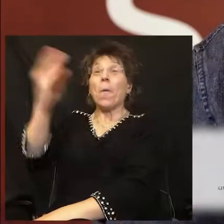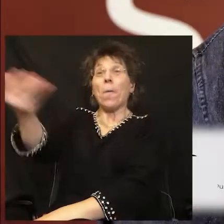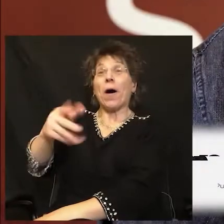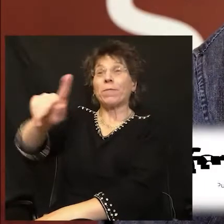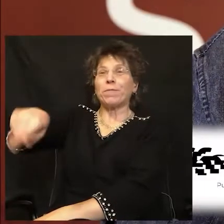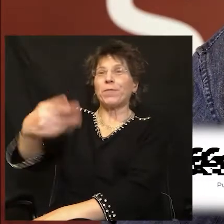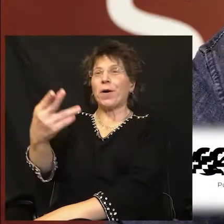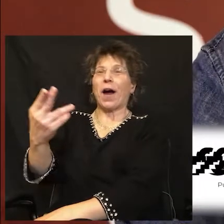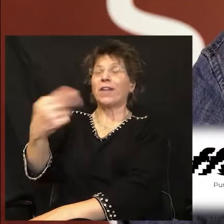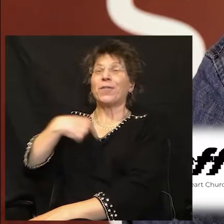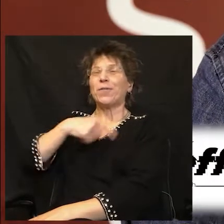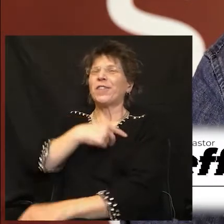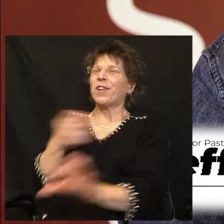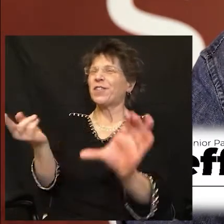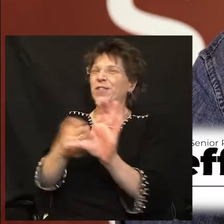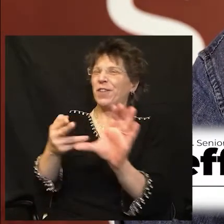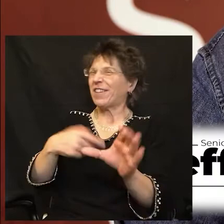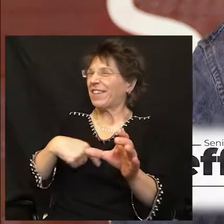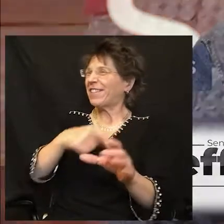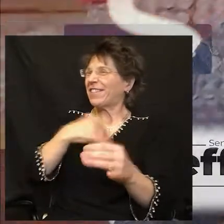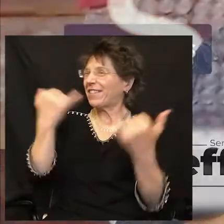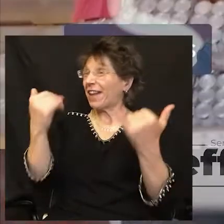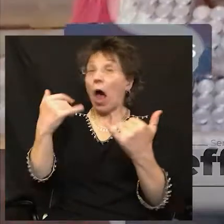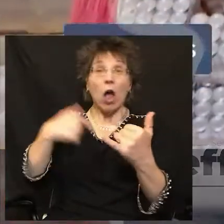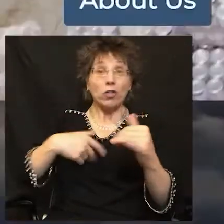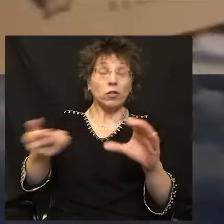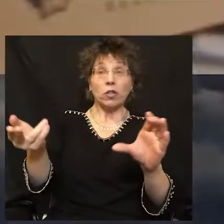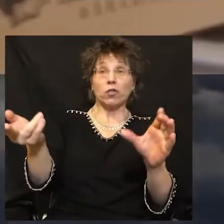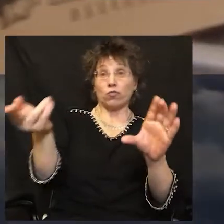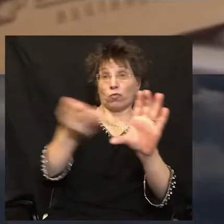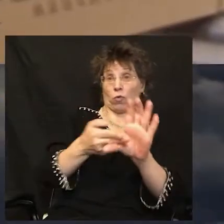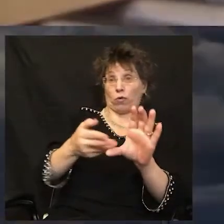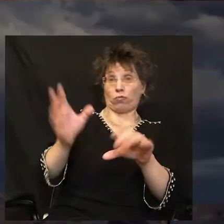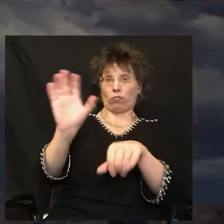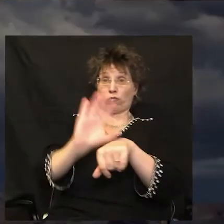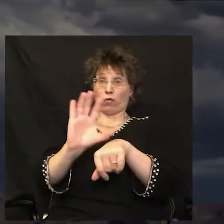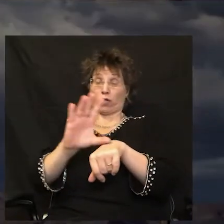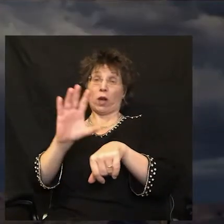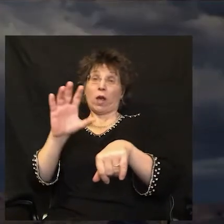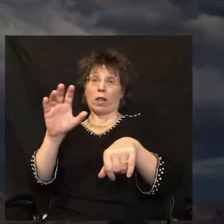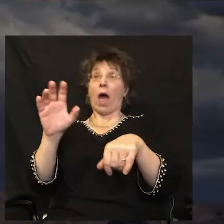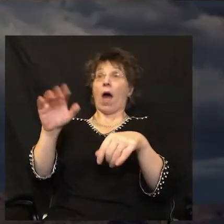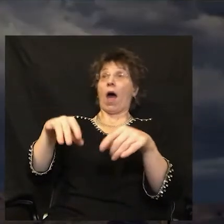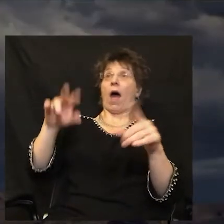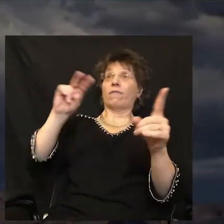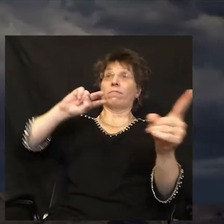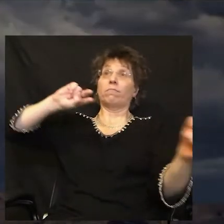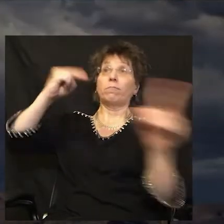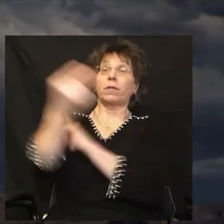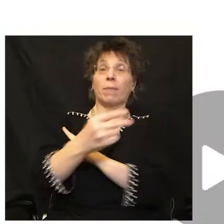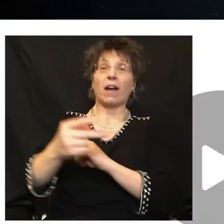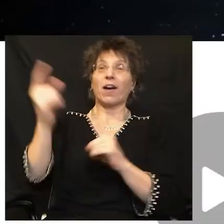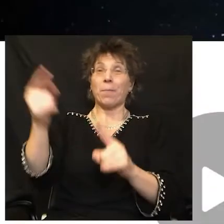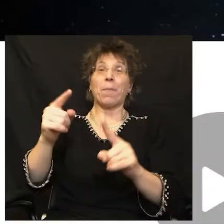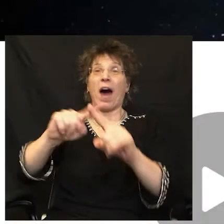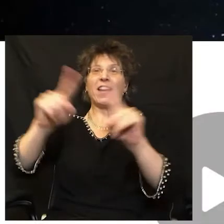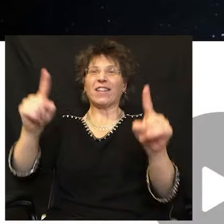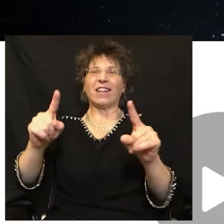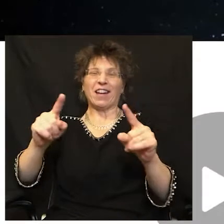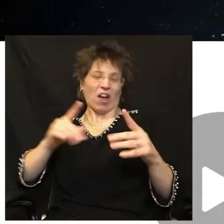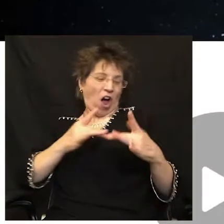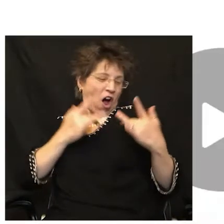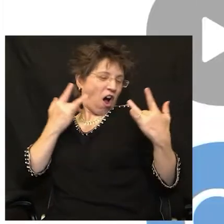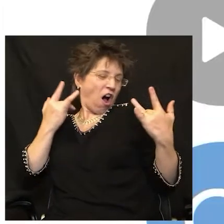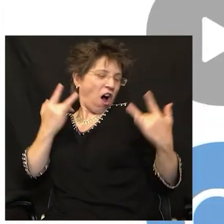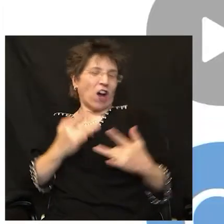Welcome to Pure Heart. We're so glad that you joined us today. You have just dropped into a church that not only sees with Jesus' eyes, but has a heart to make a